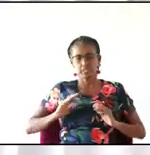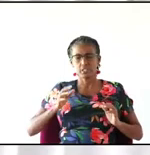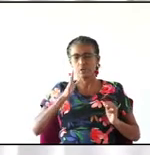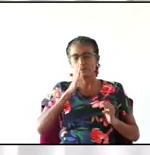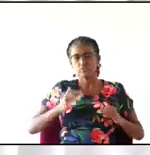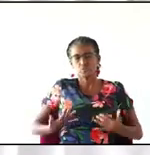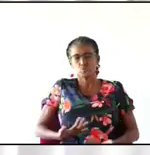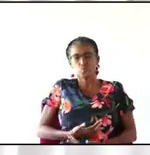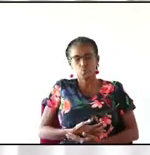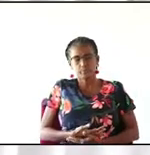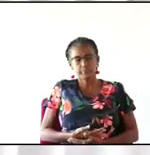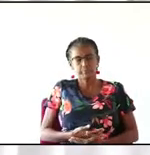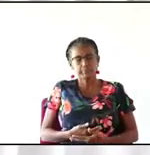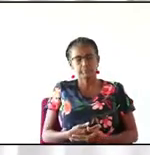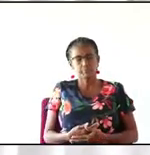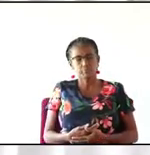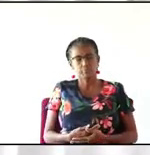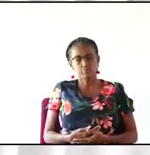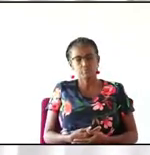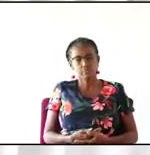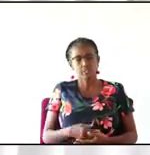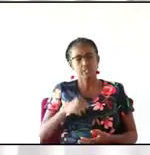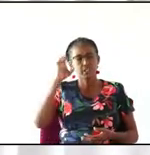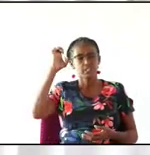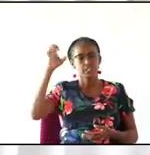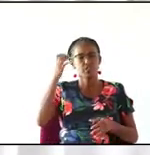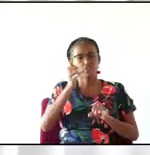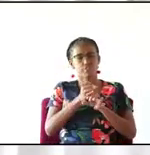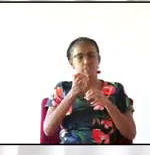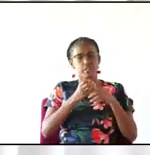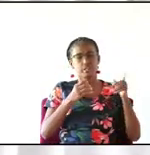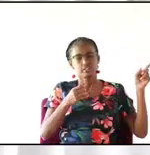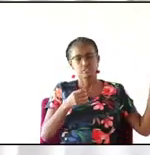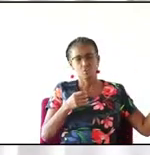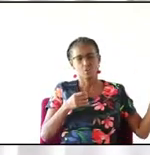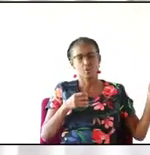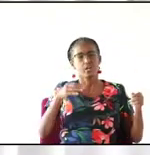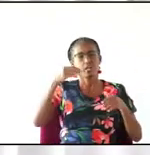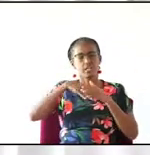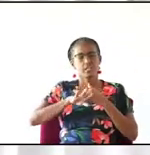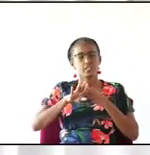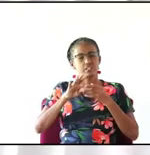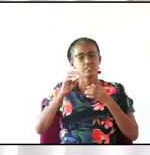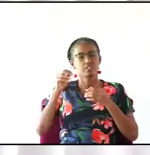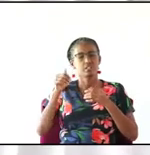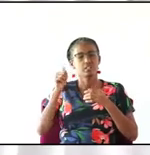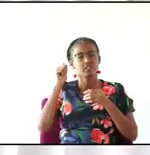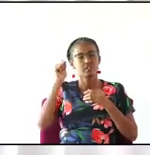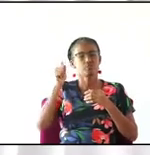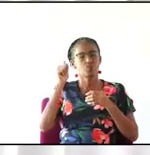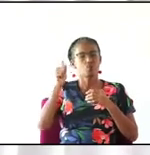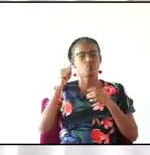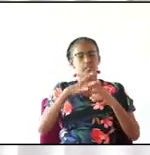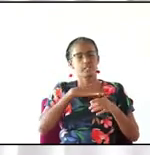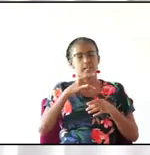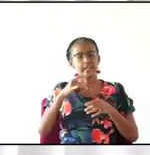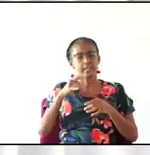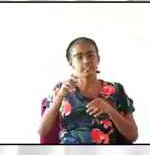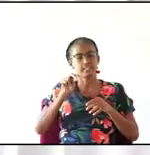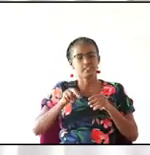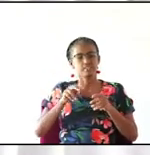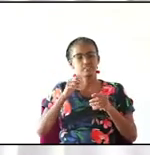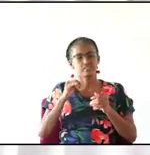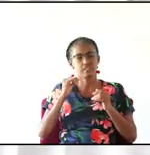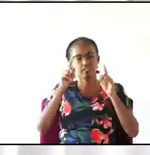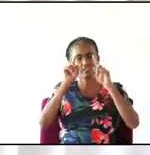me. He said he created me in his own likeness and image. Beyond anybody else in this